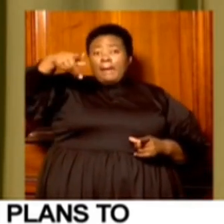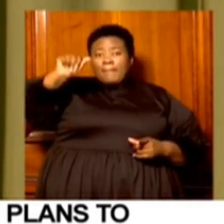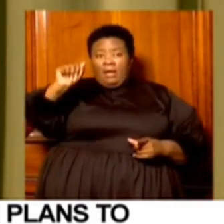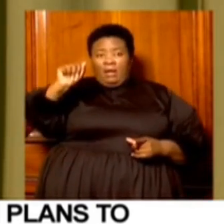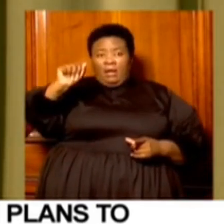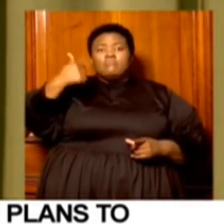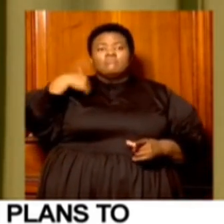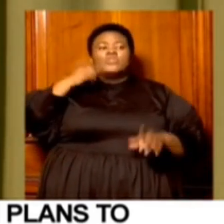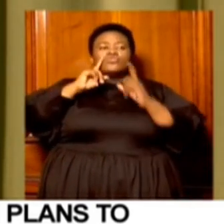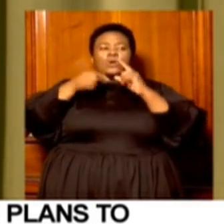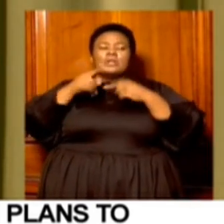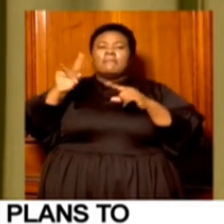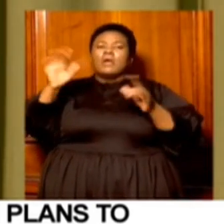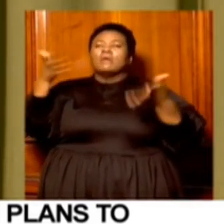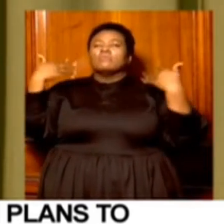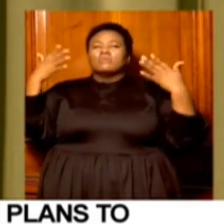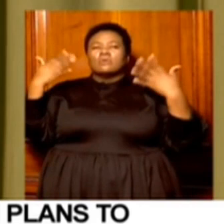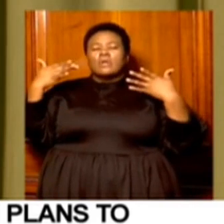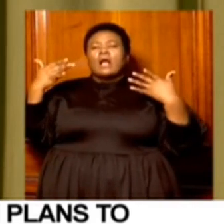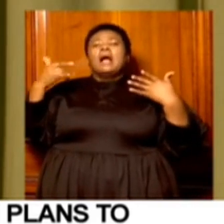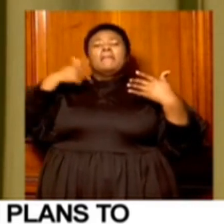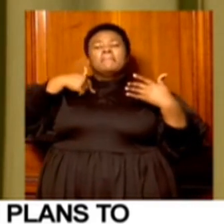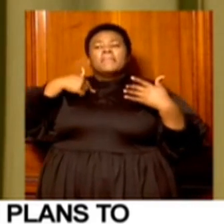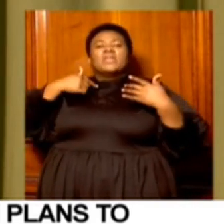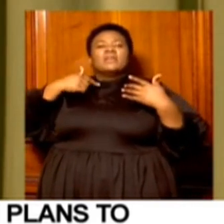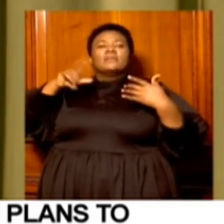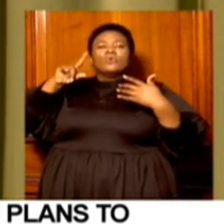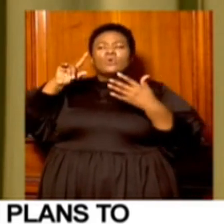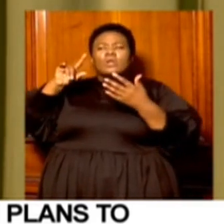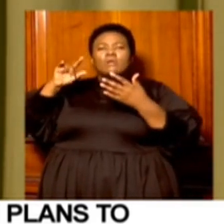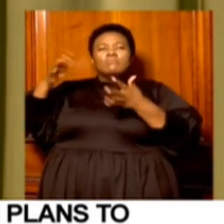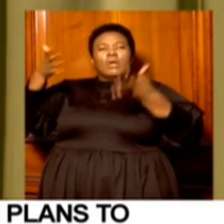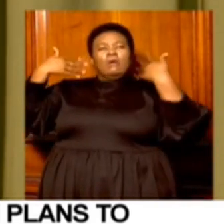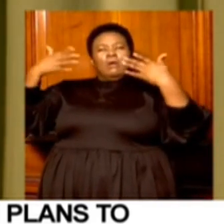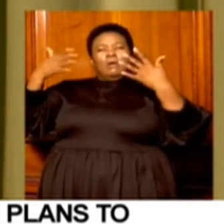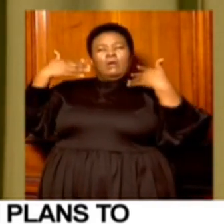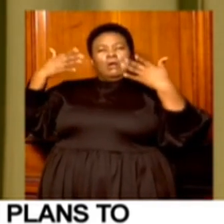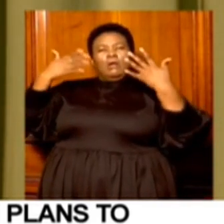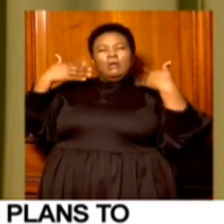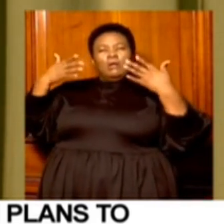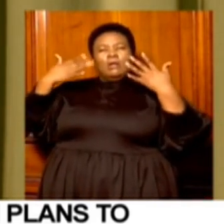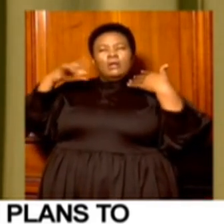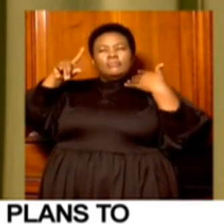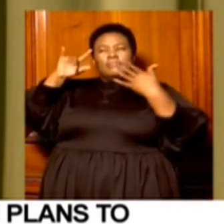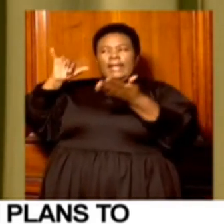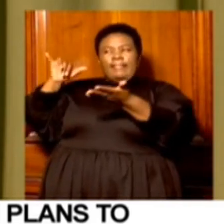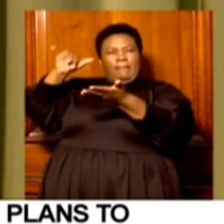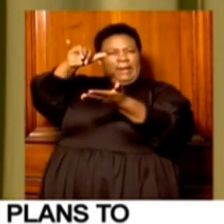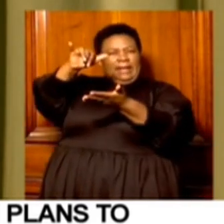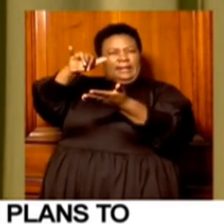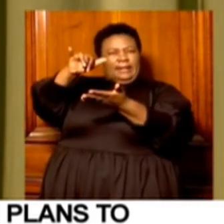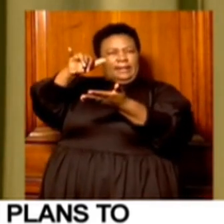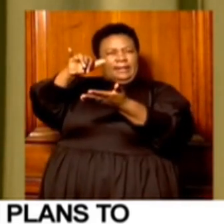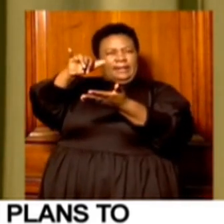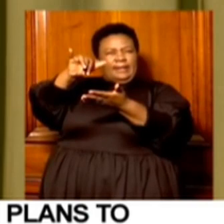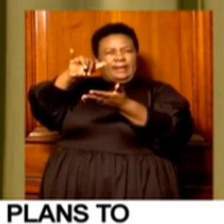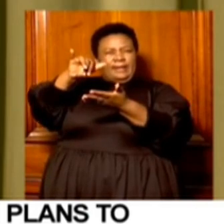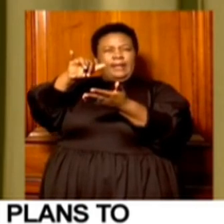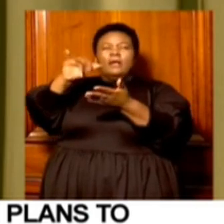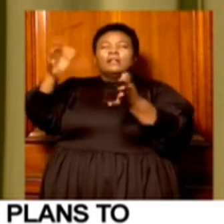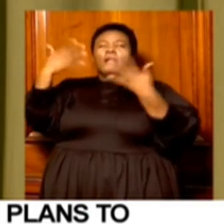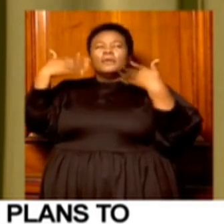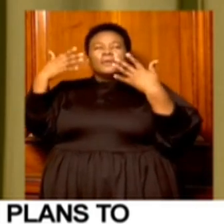joke because I used the word that the HEPA eats the viruses inside the